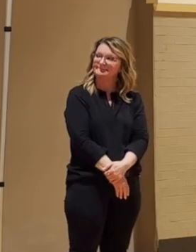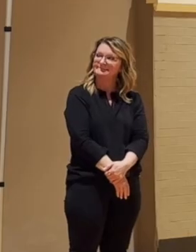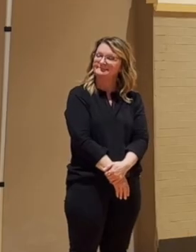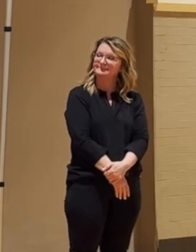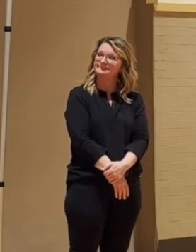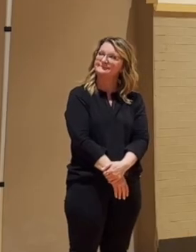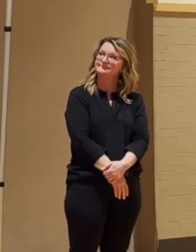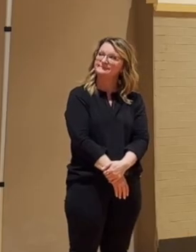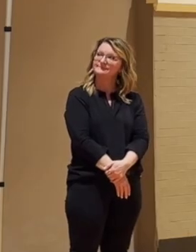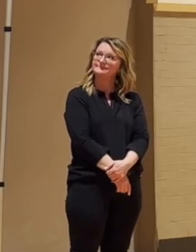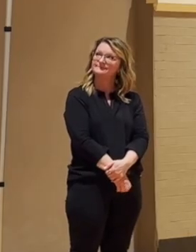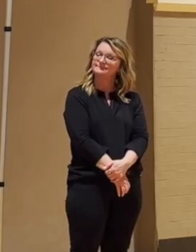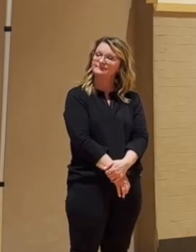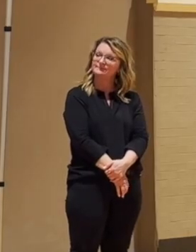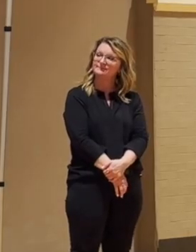All